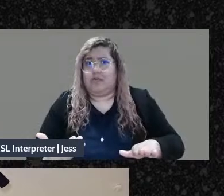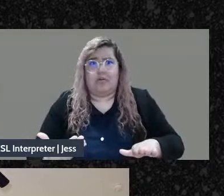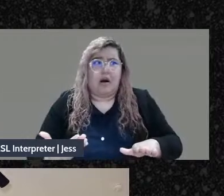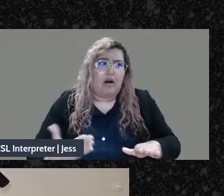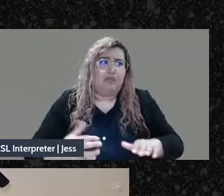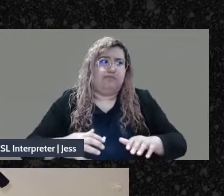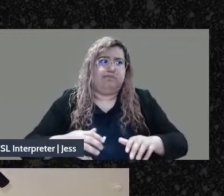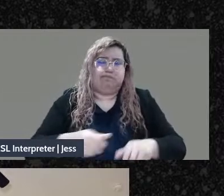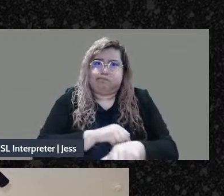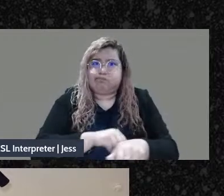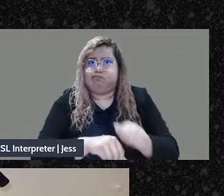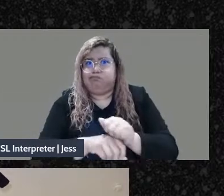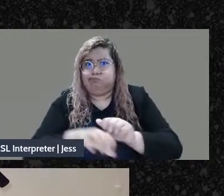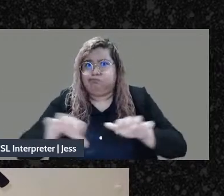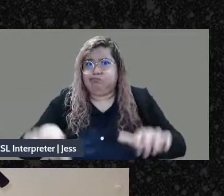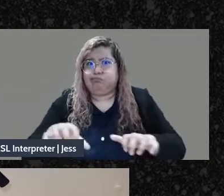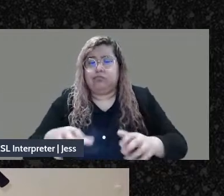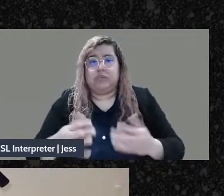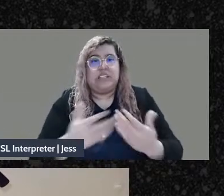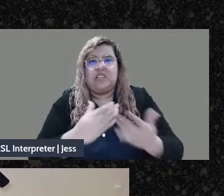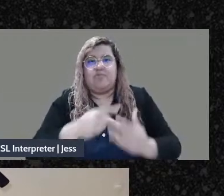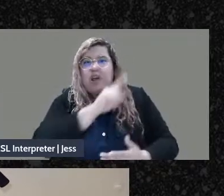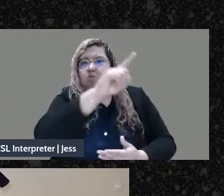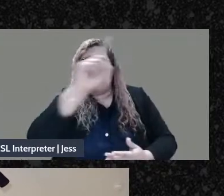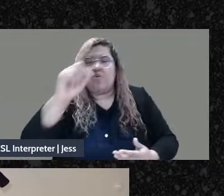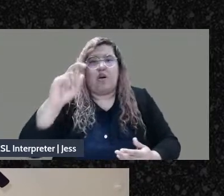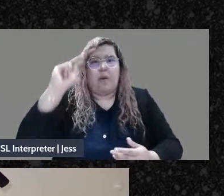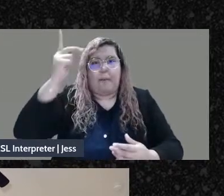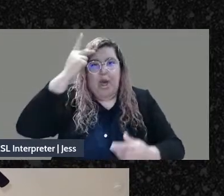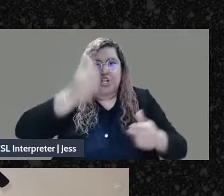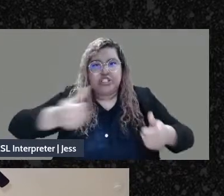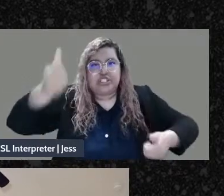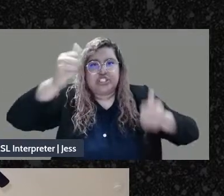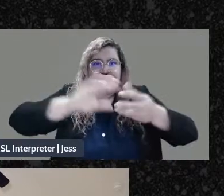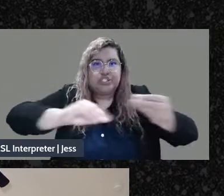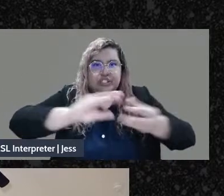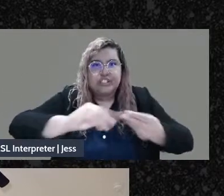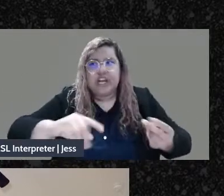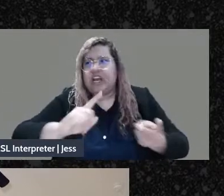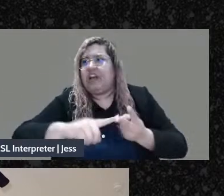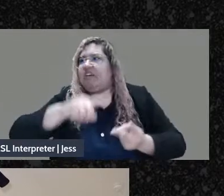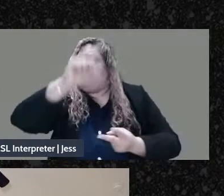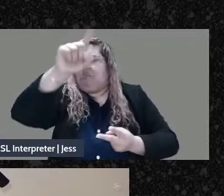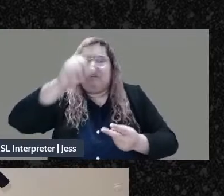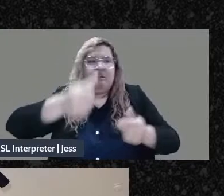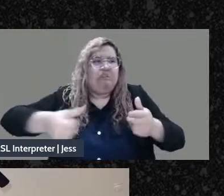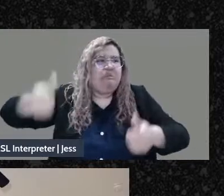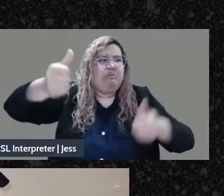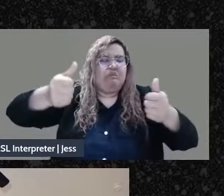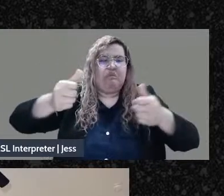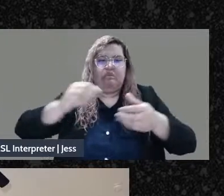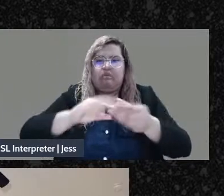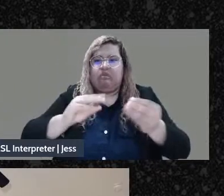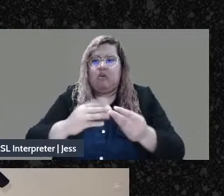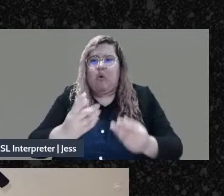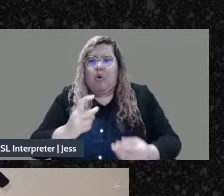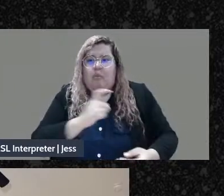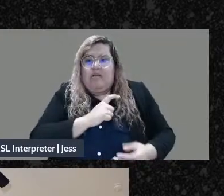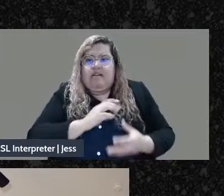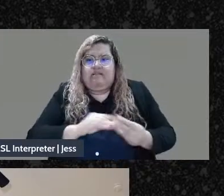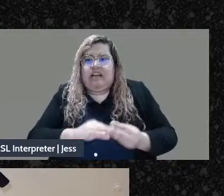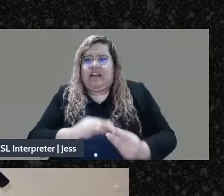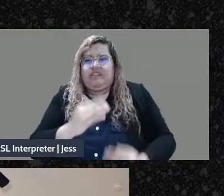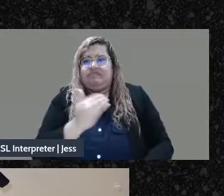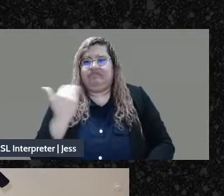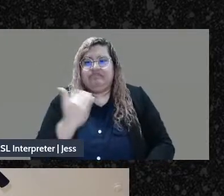matter what any politicians or pundits or police might say about it.